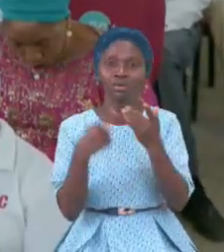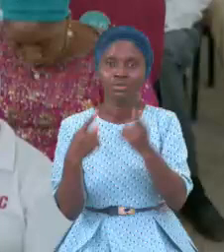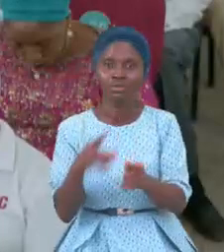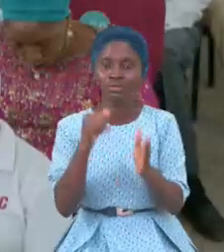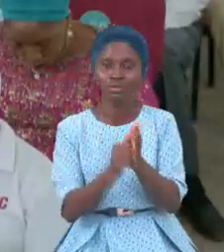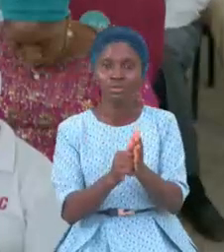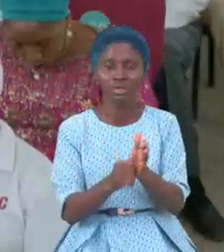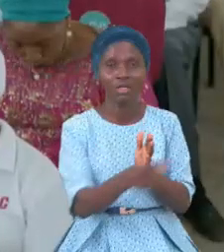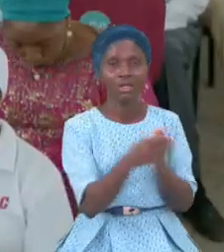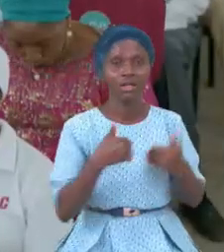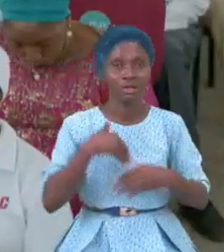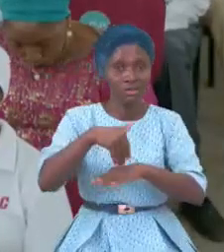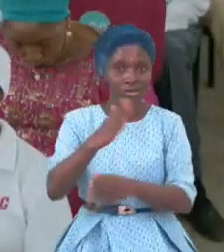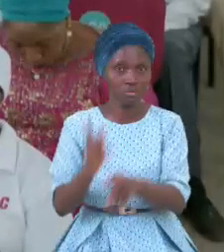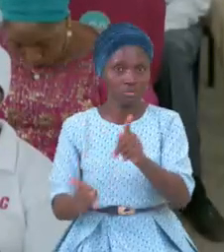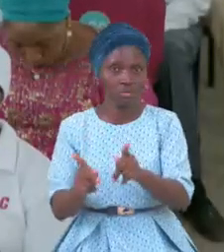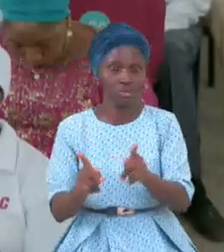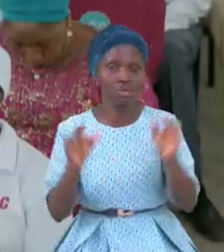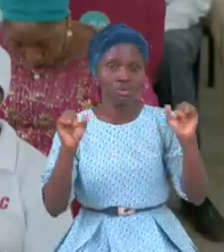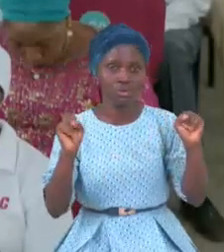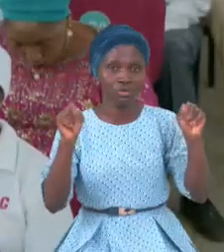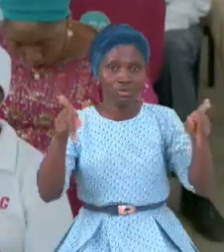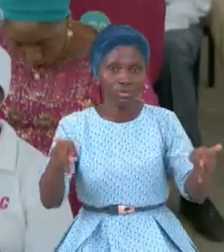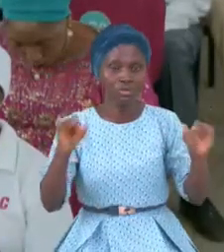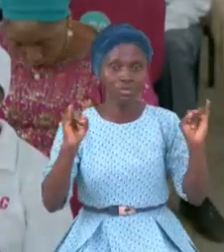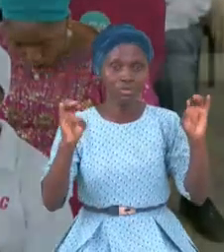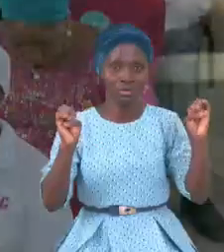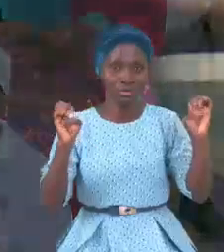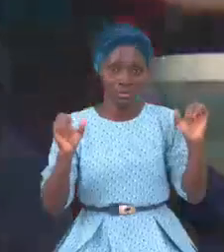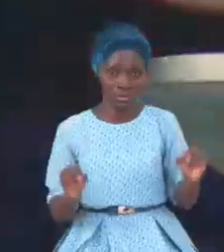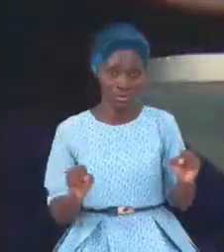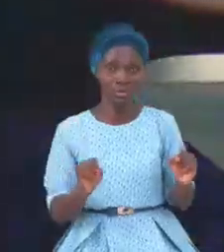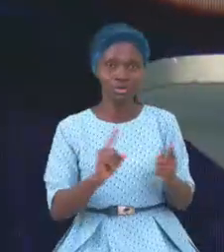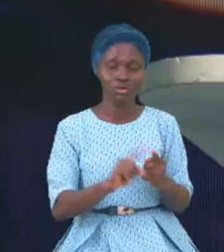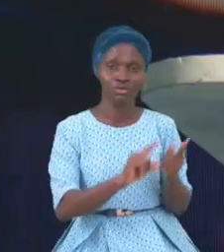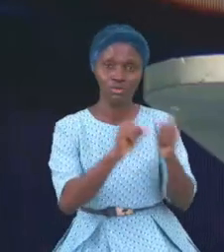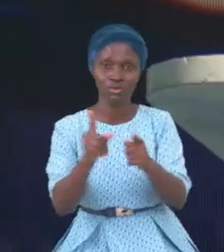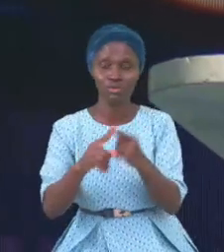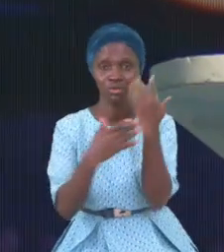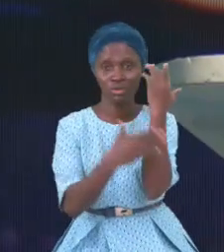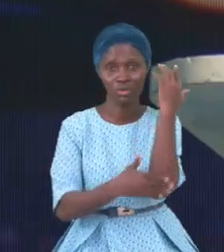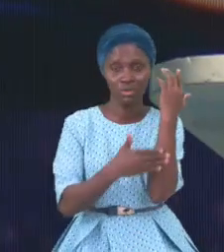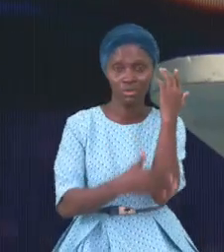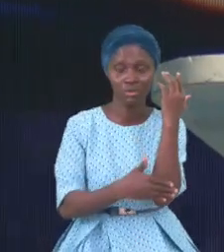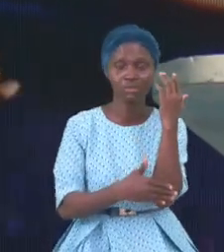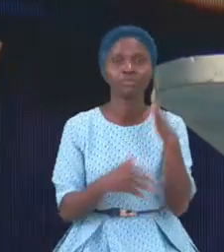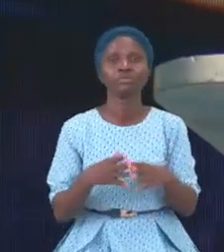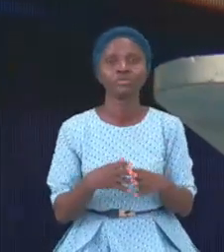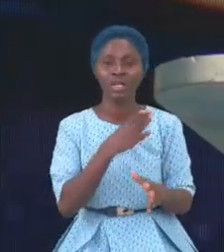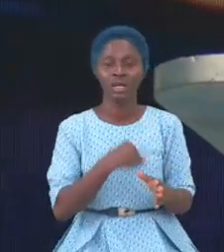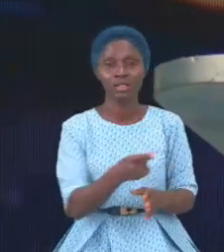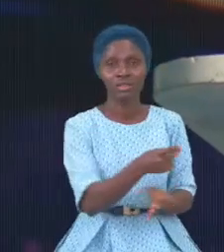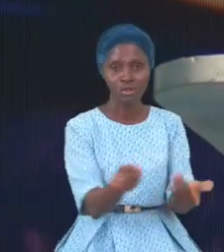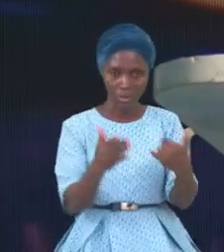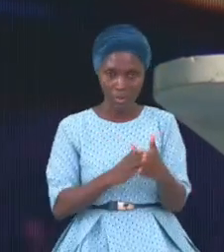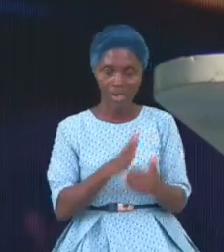of promise, and the spies came back and they told a bad story. They gave